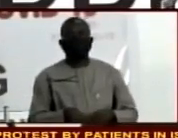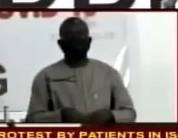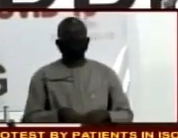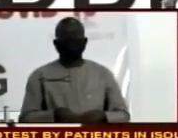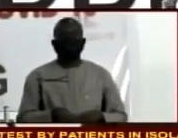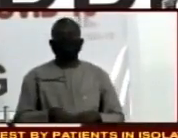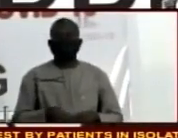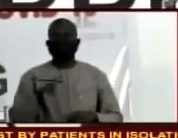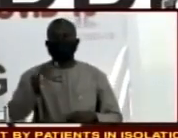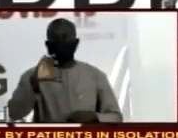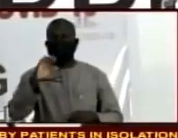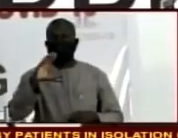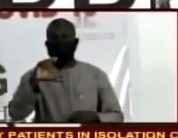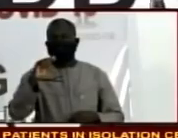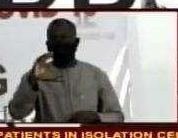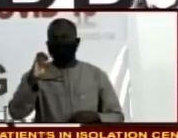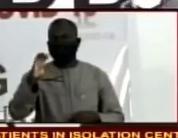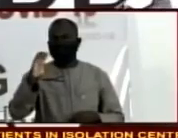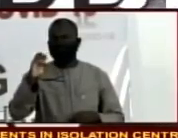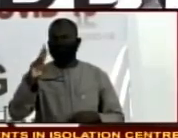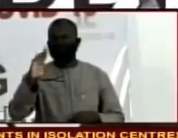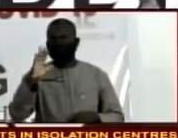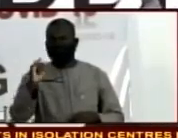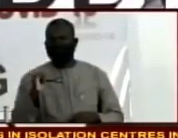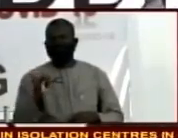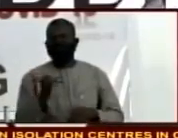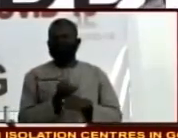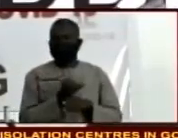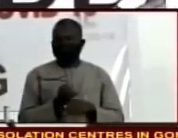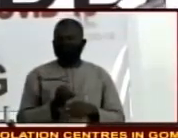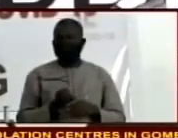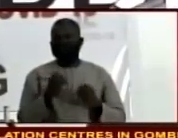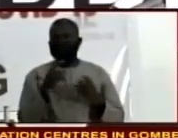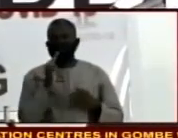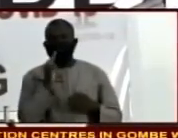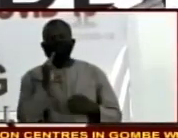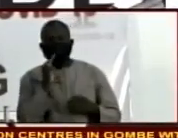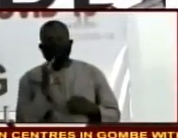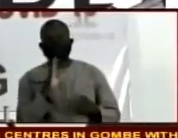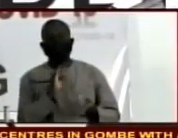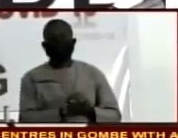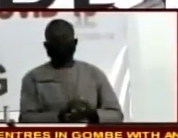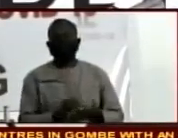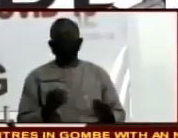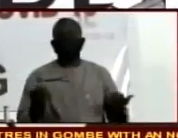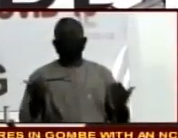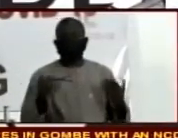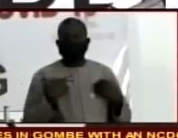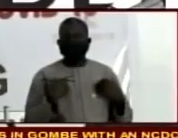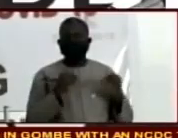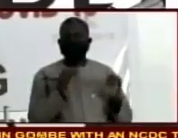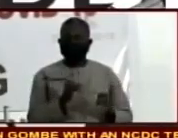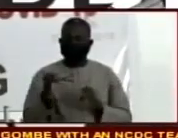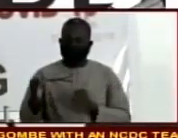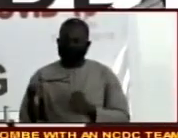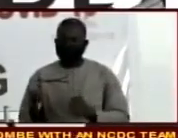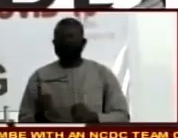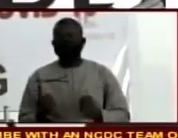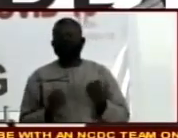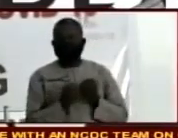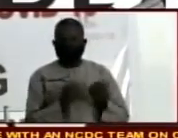Mercury Industries, and a wide range of Nigerian citizens who in their own individual way